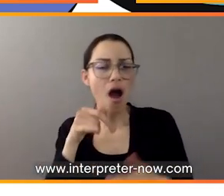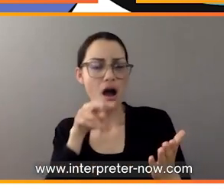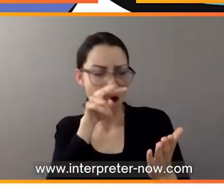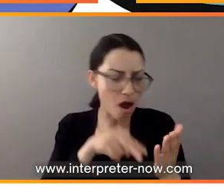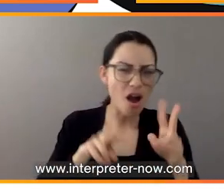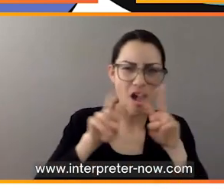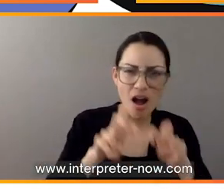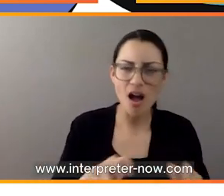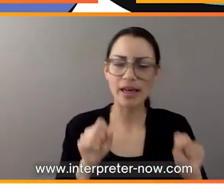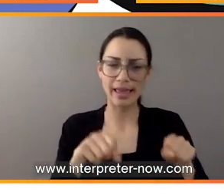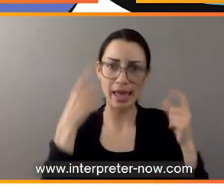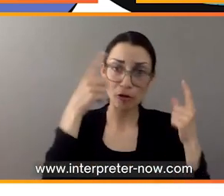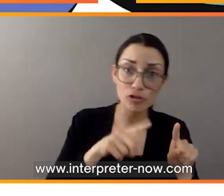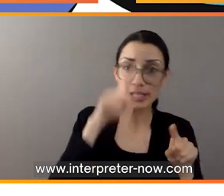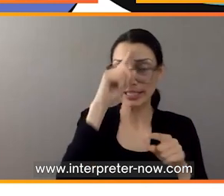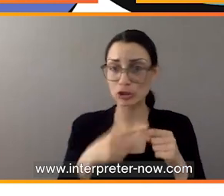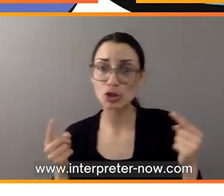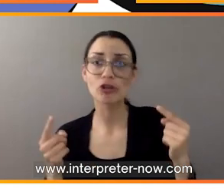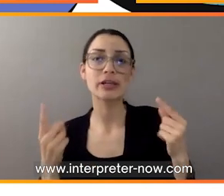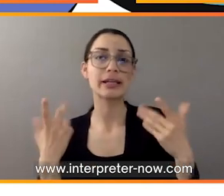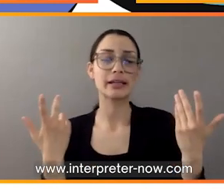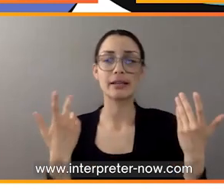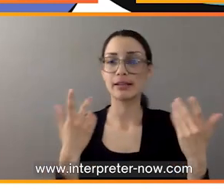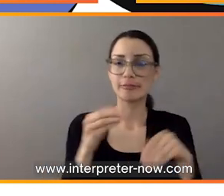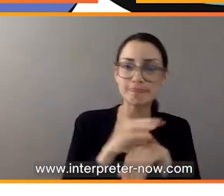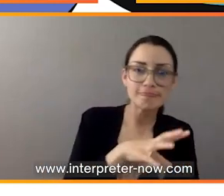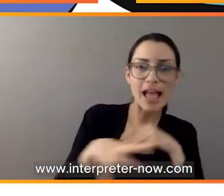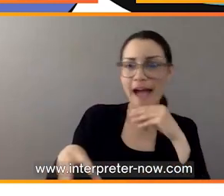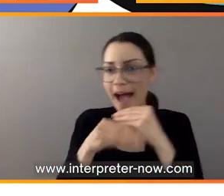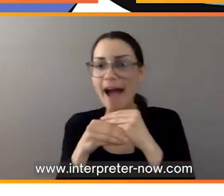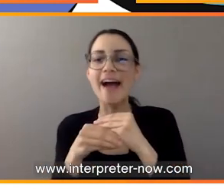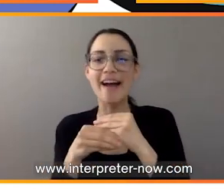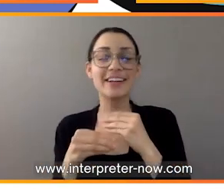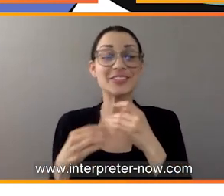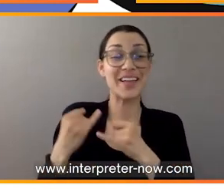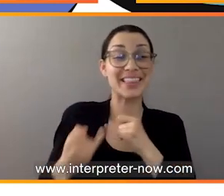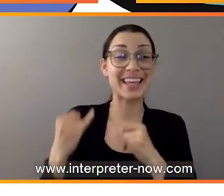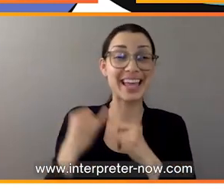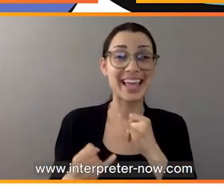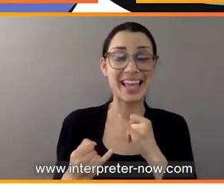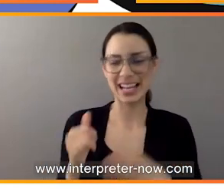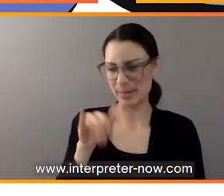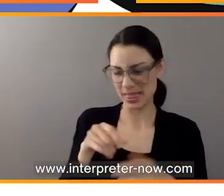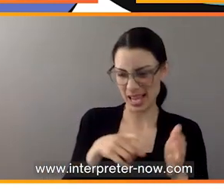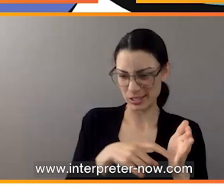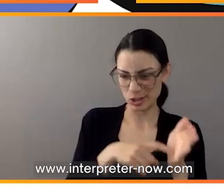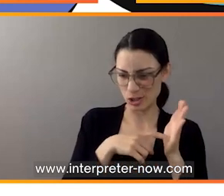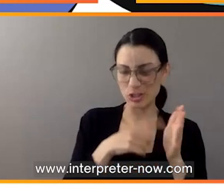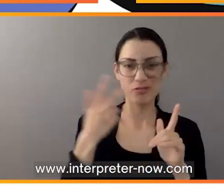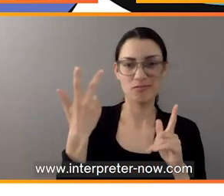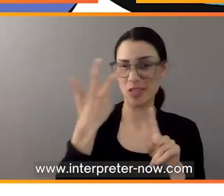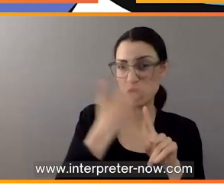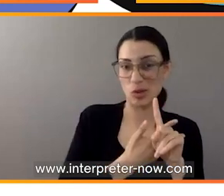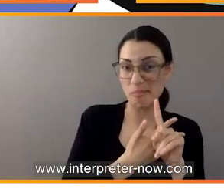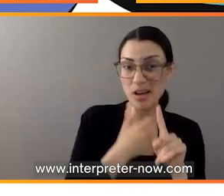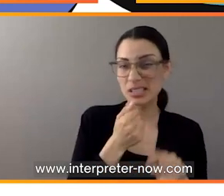or disagree, shape it, add in, you know, all of that. So that by the end of it all, you know, that took like a few months just